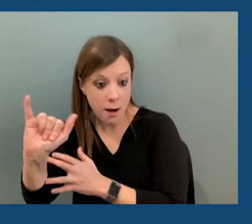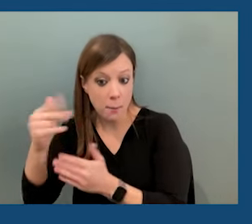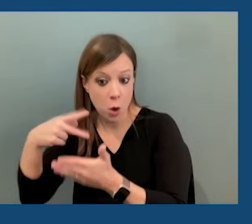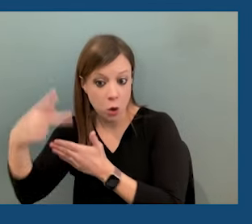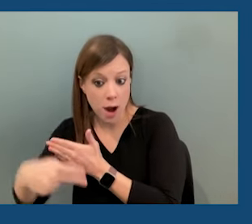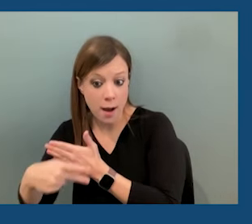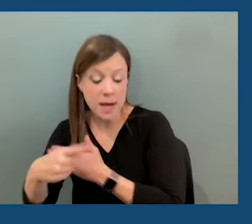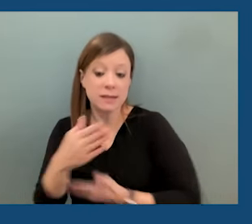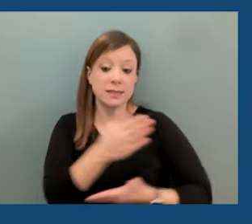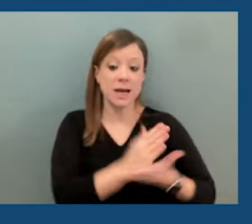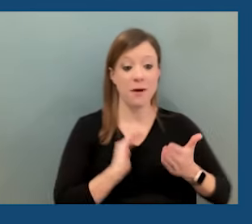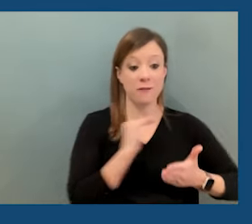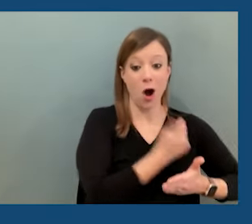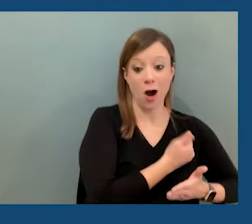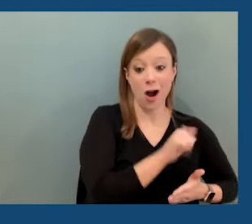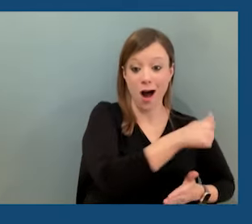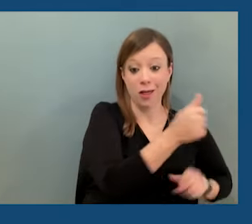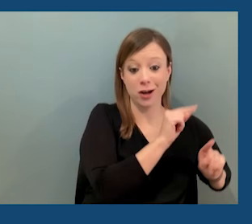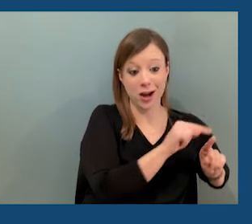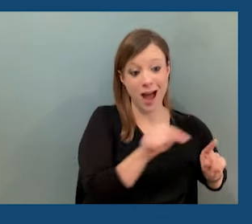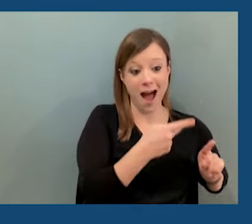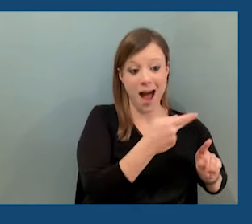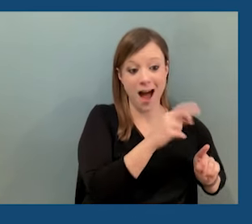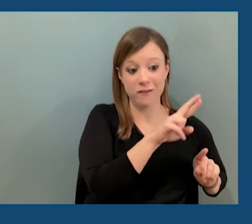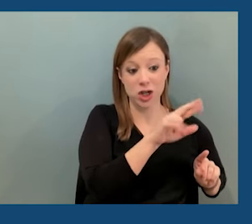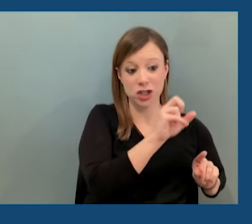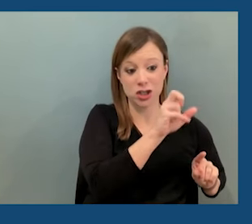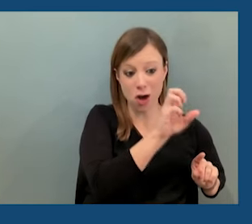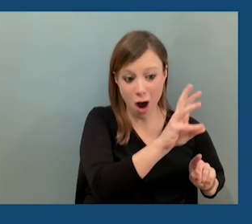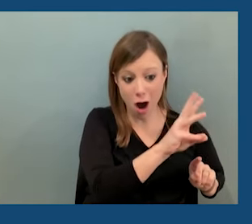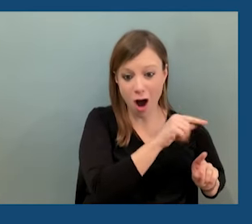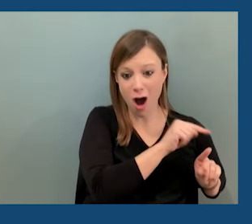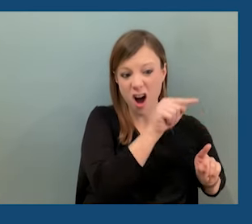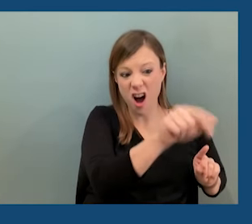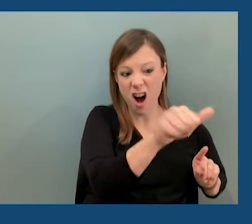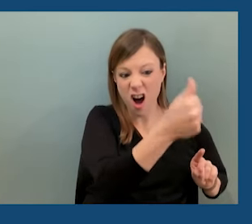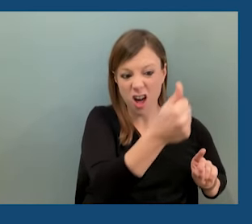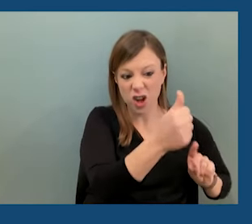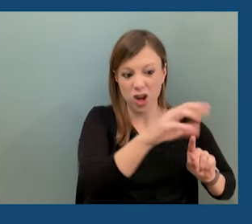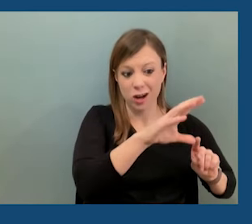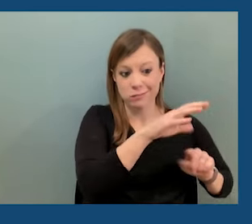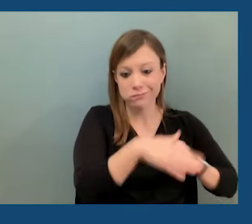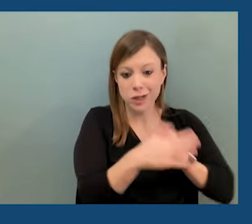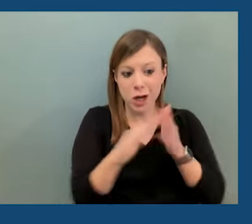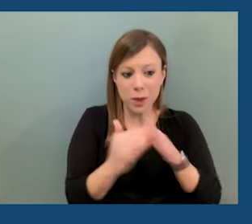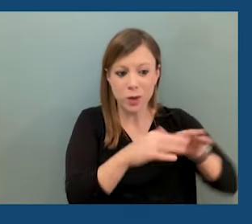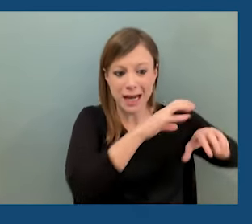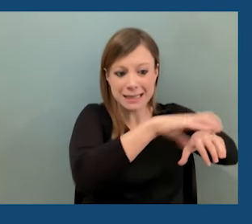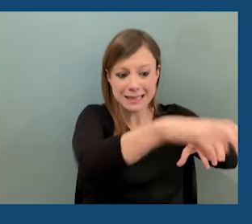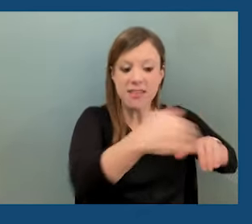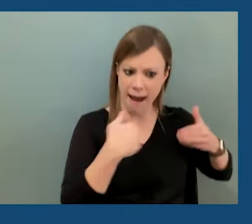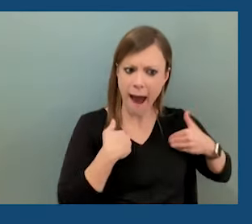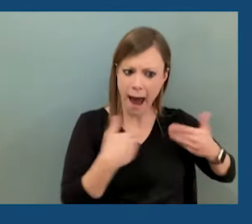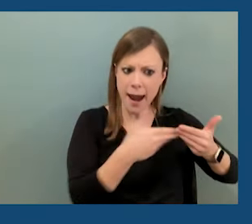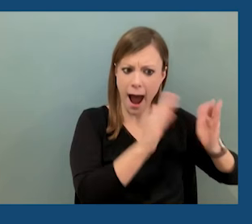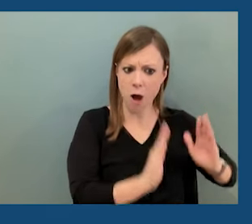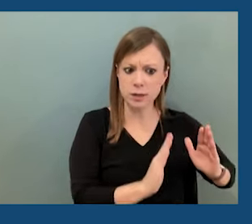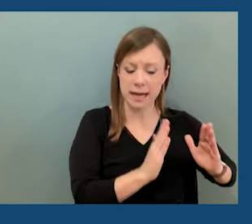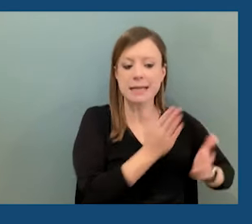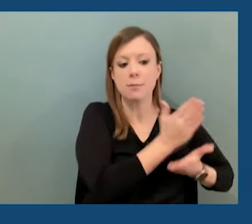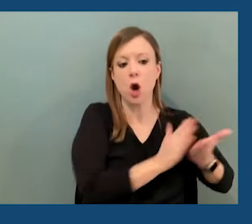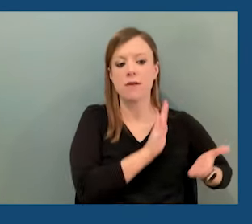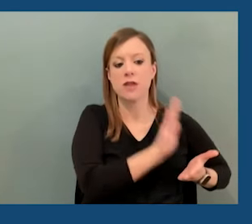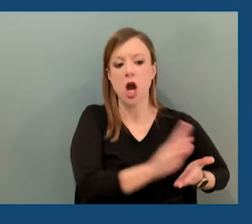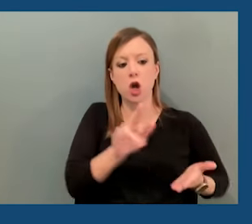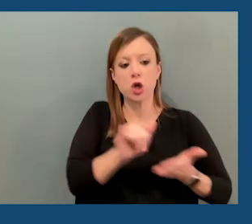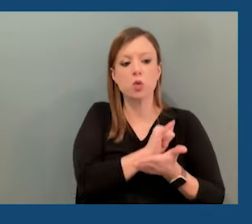Haverstraw, Ossining, Peekskill, and New Rochelle, they all had housing as part of their DRIs and New York Forwards. And that's how we're working to